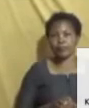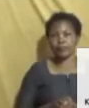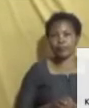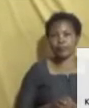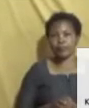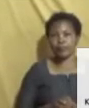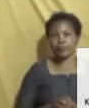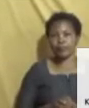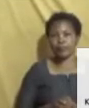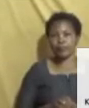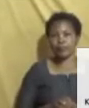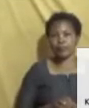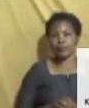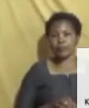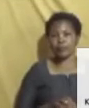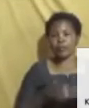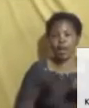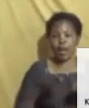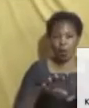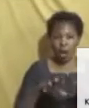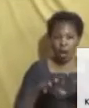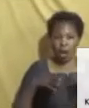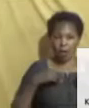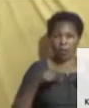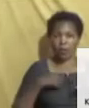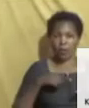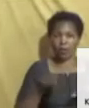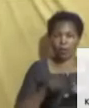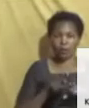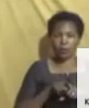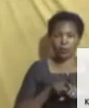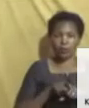Now, permit me also to look at what